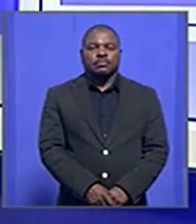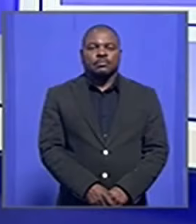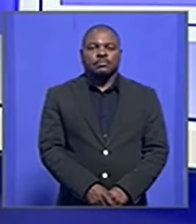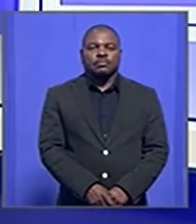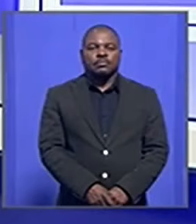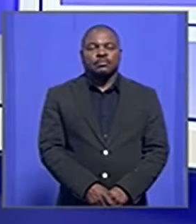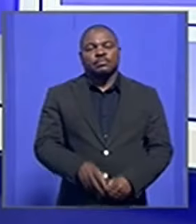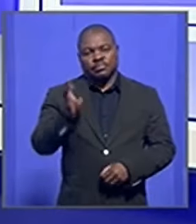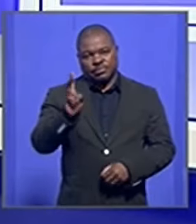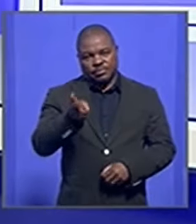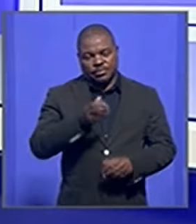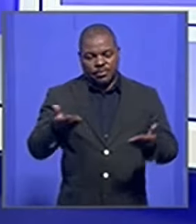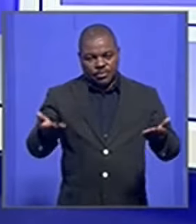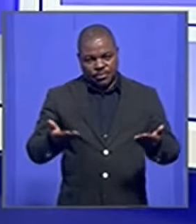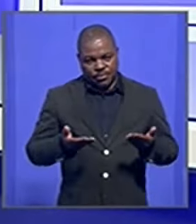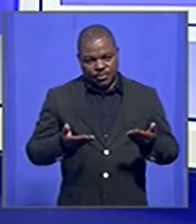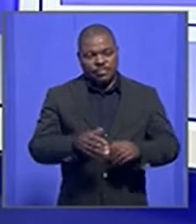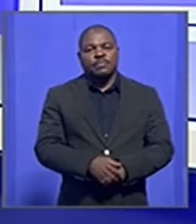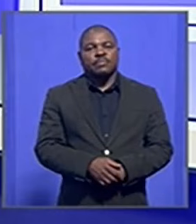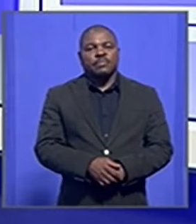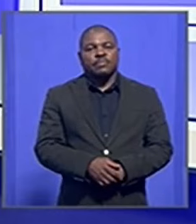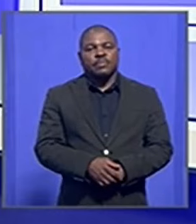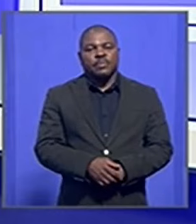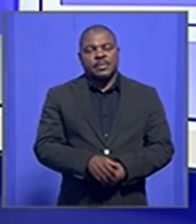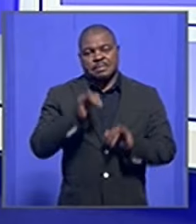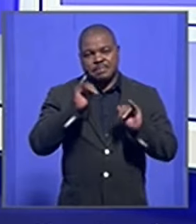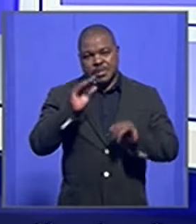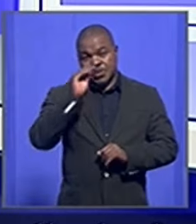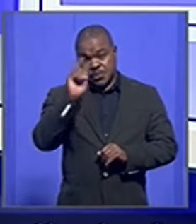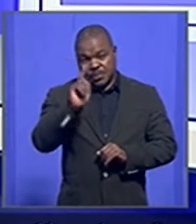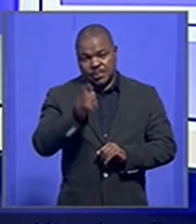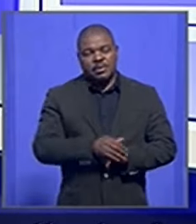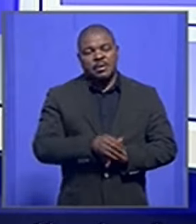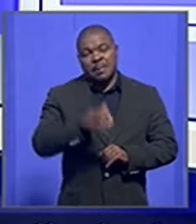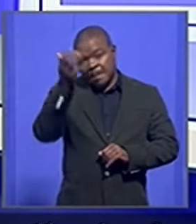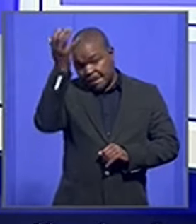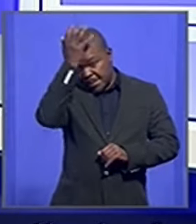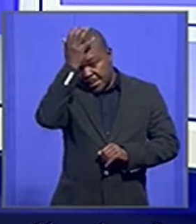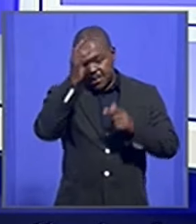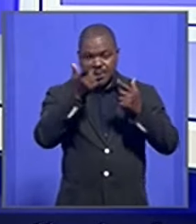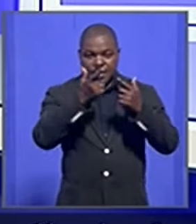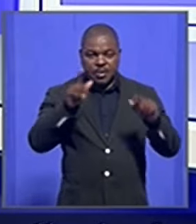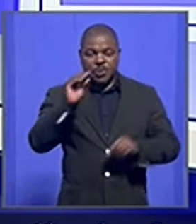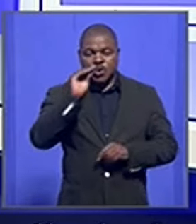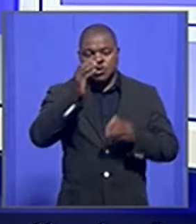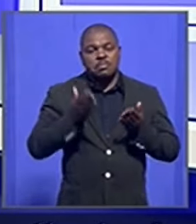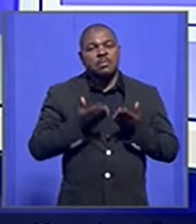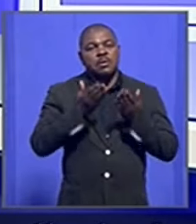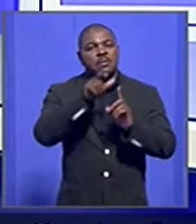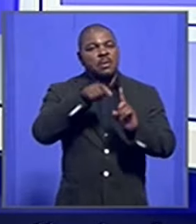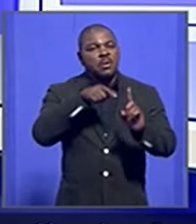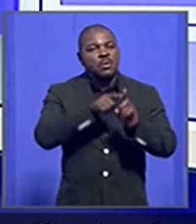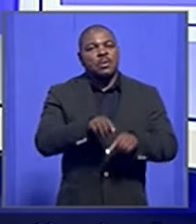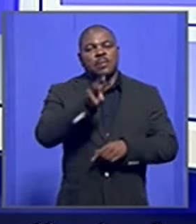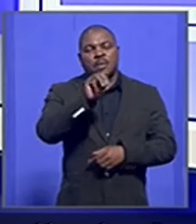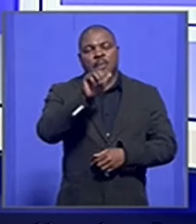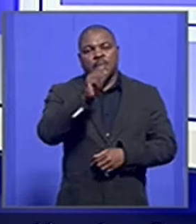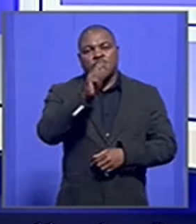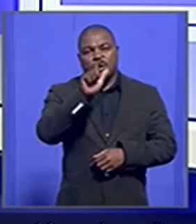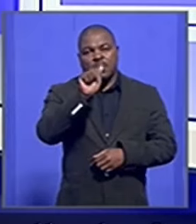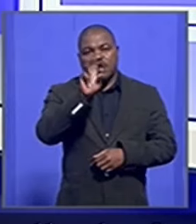A re kopane gape mmogedi ka tsediseng monate. Moisi wa maloba wa dikgang tsa leleme la Sepedi, William Matlawa, o